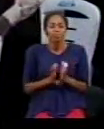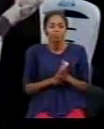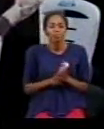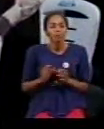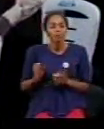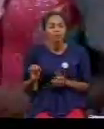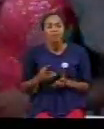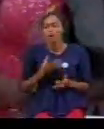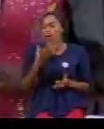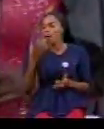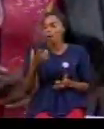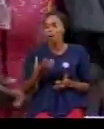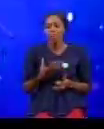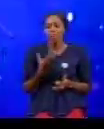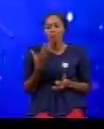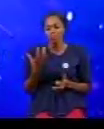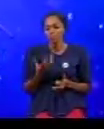Oh,